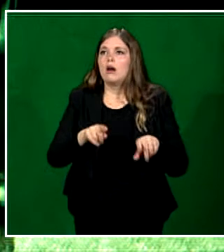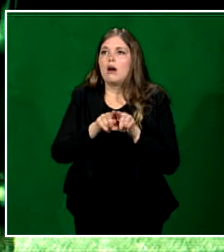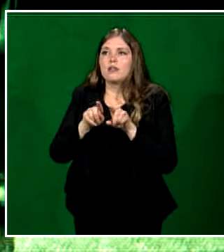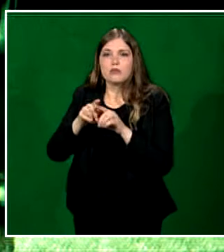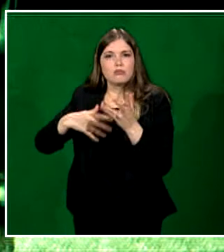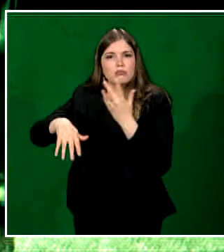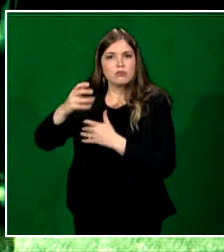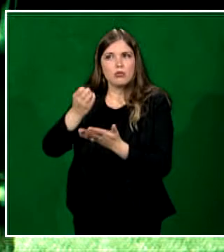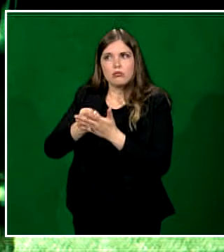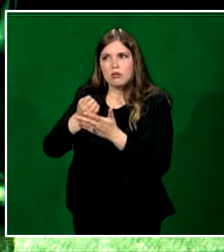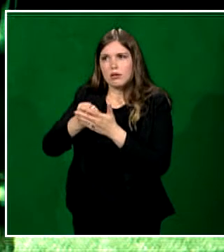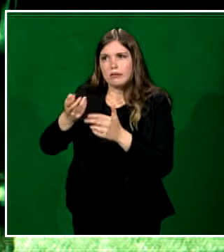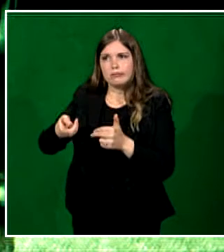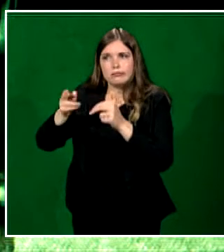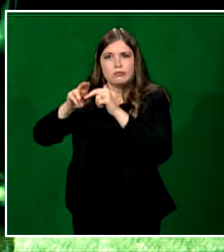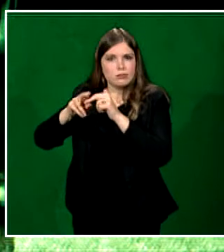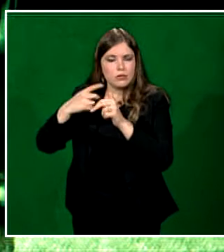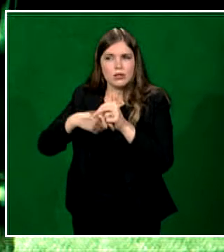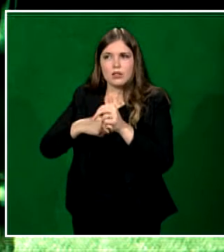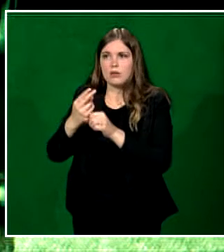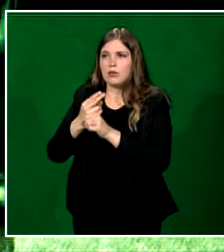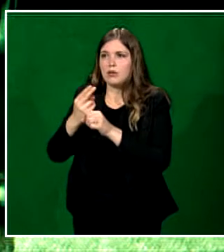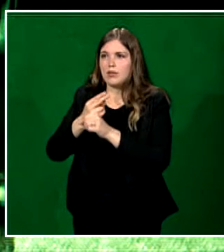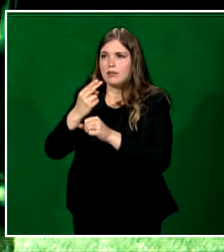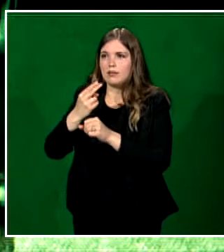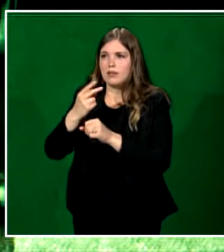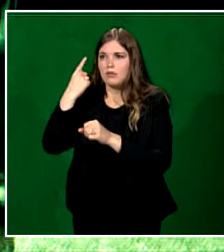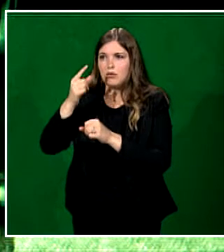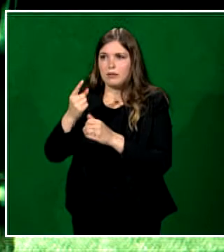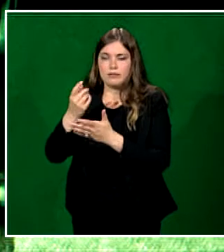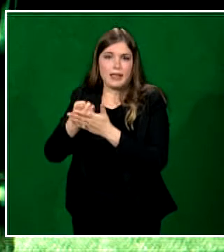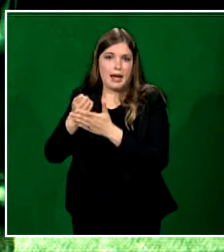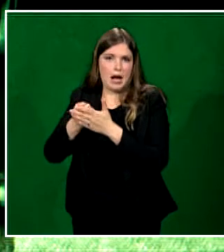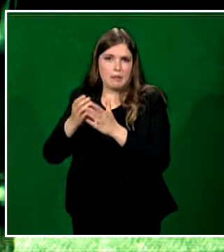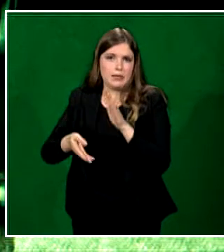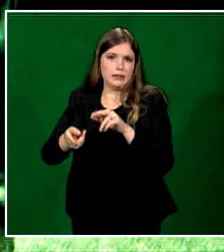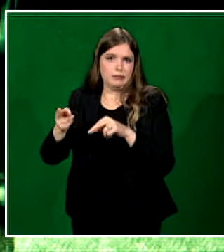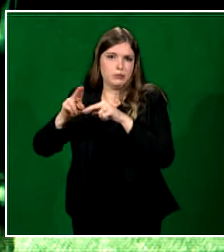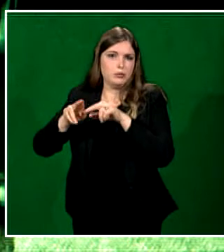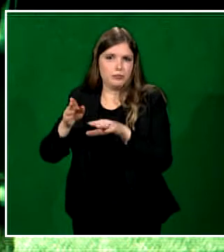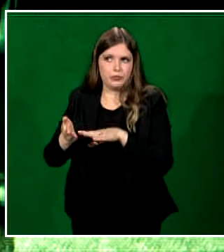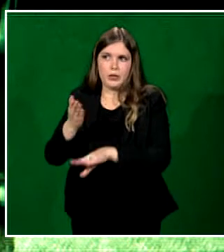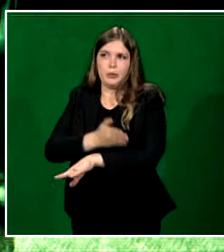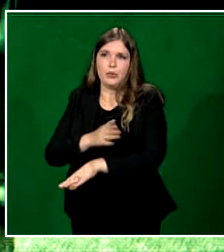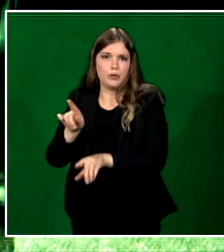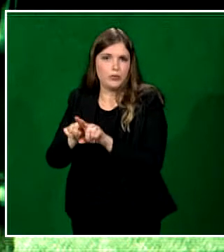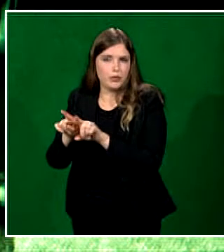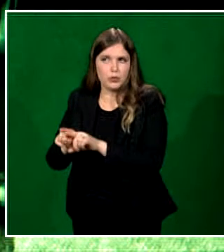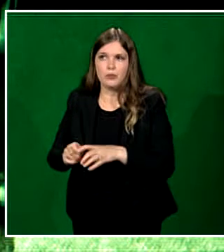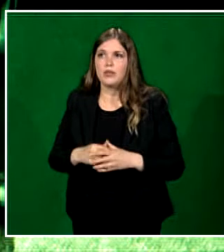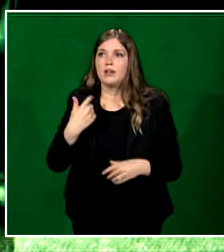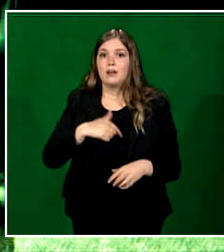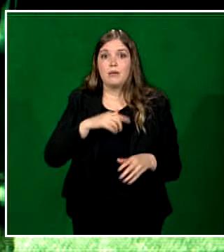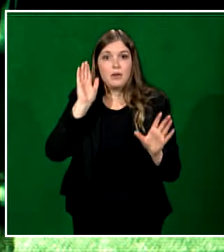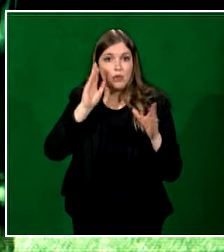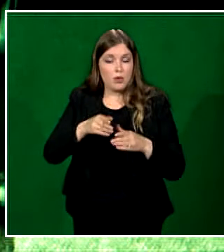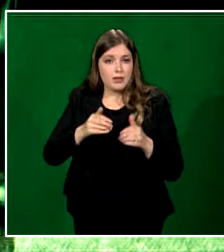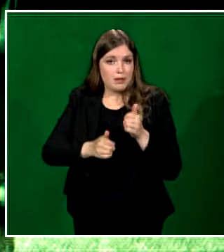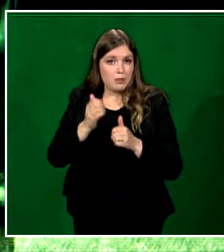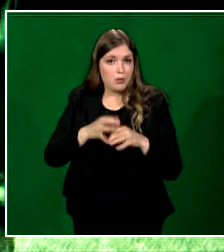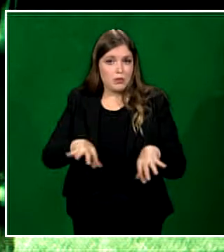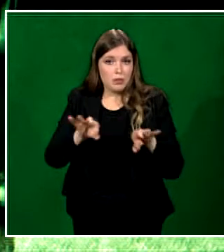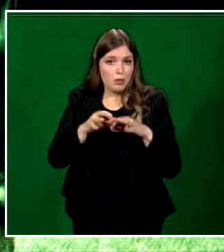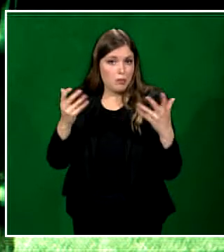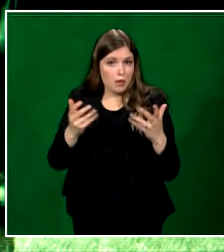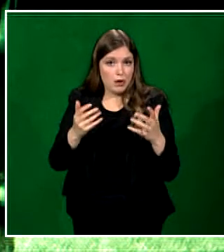help them increase yields when they use it as a soil conditioner. Next slide. Let me draw your attention to the most important part of this. For our